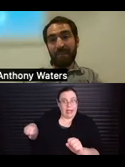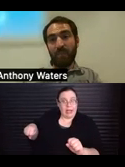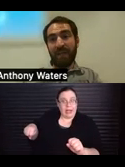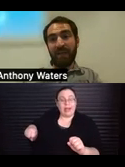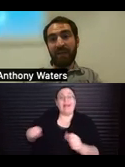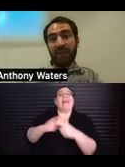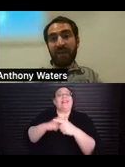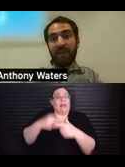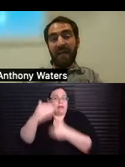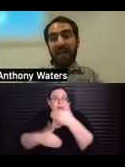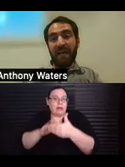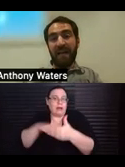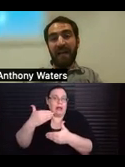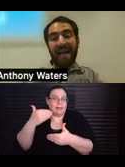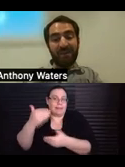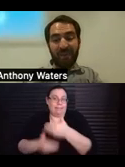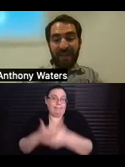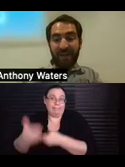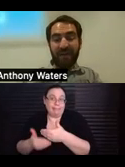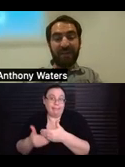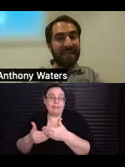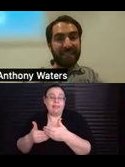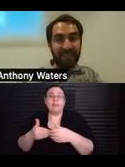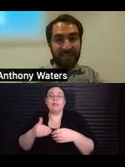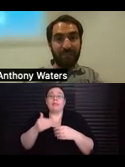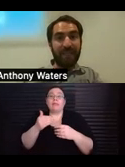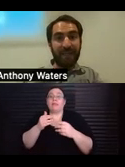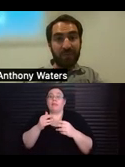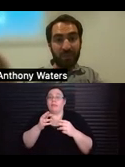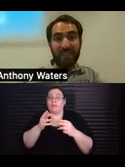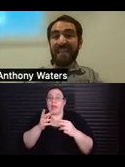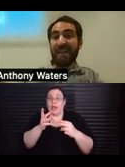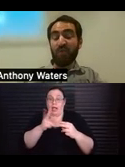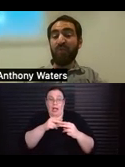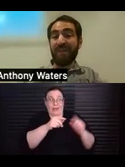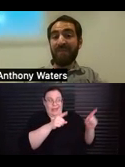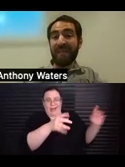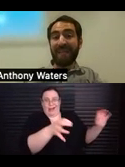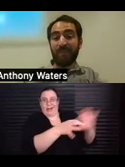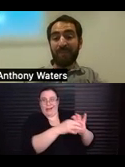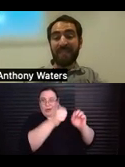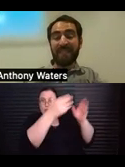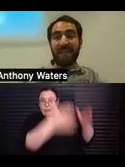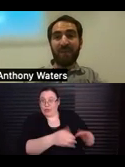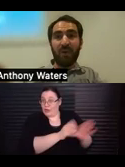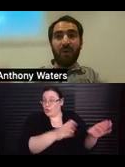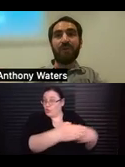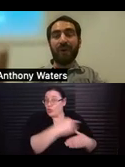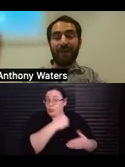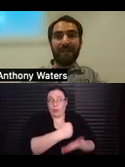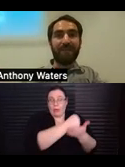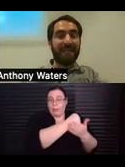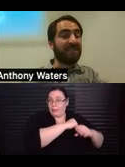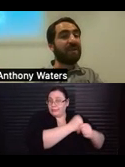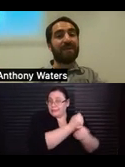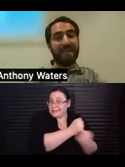step where either they are connecting to somebody else who is in that room with them that can help them stay safe, or you're